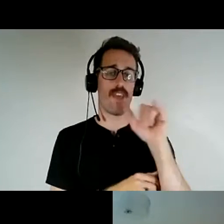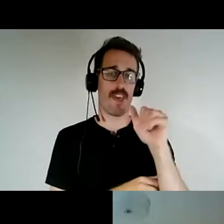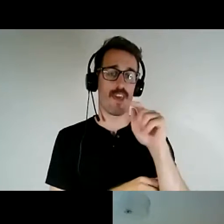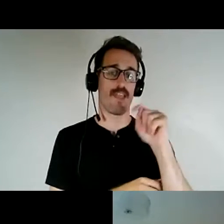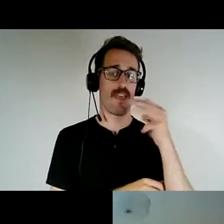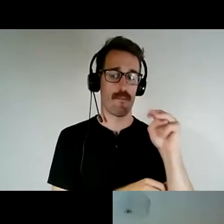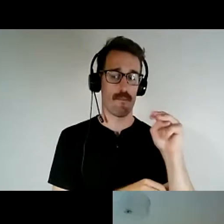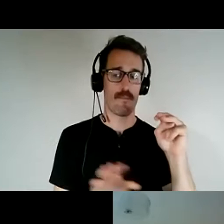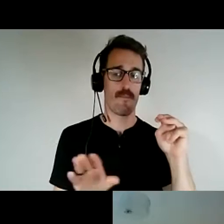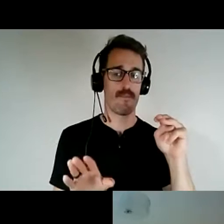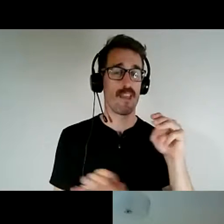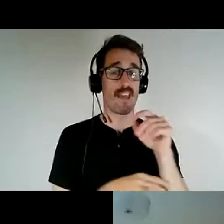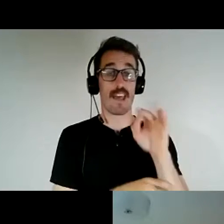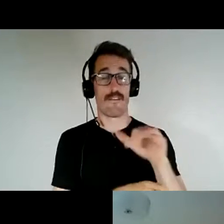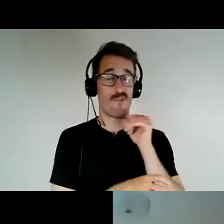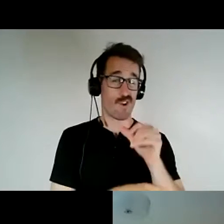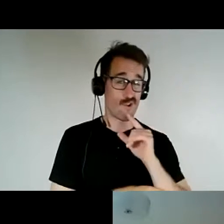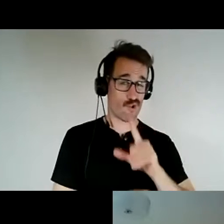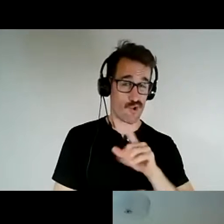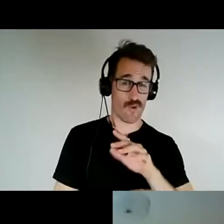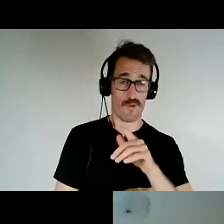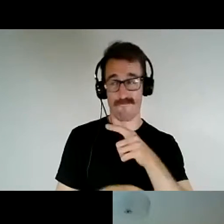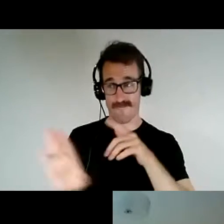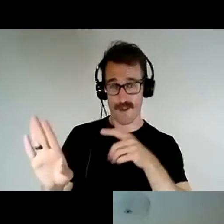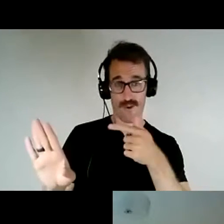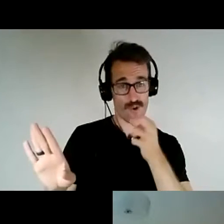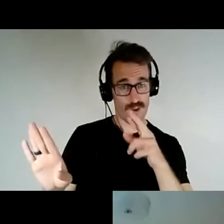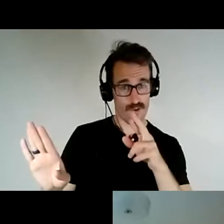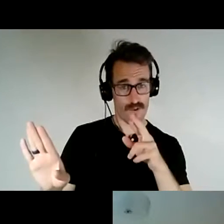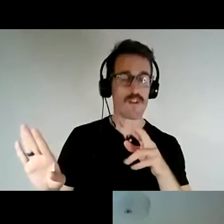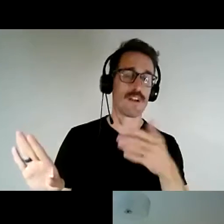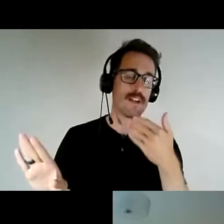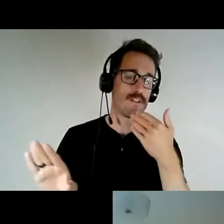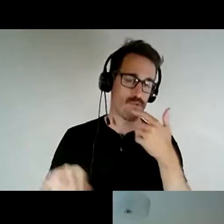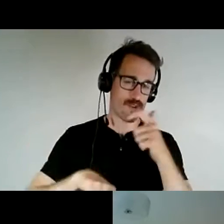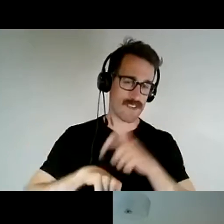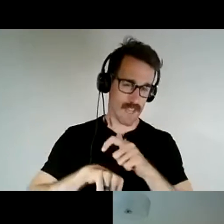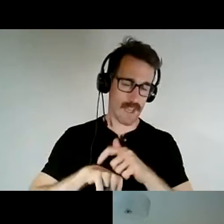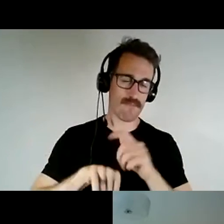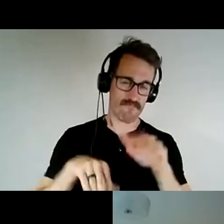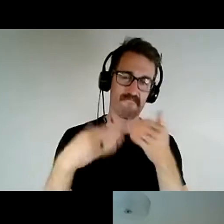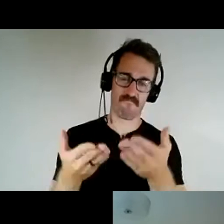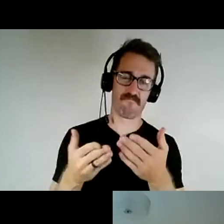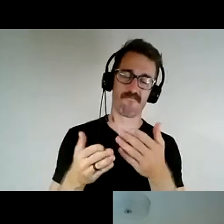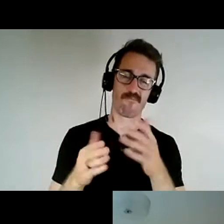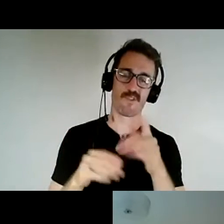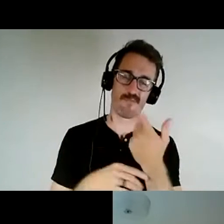when you're unsure of the gender. It's a good time to use they or them.